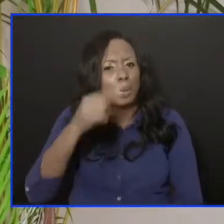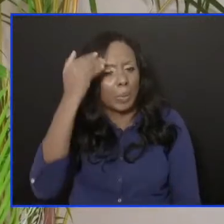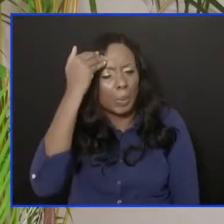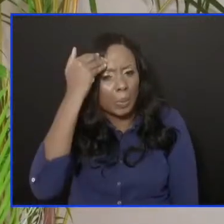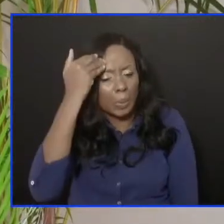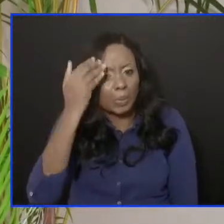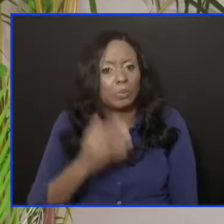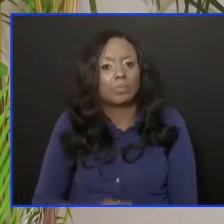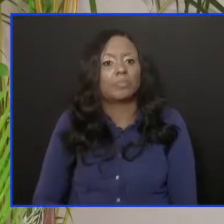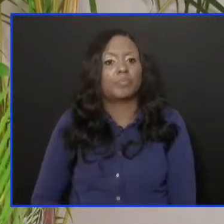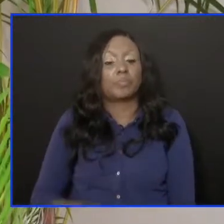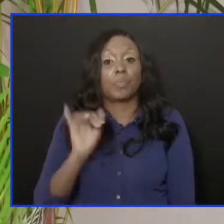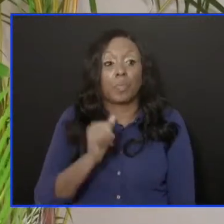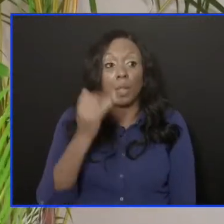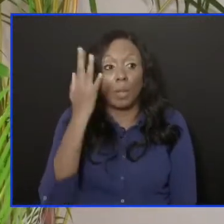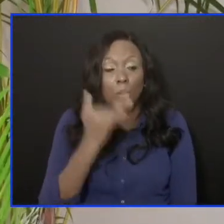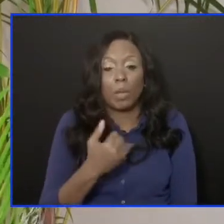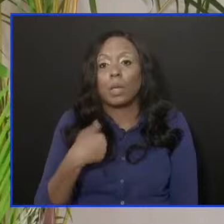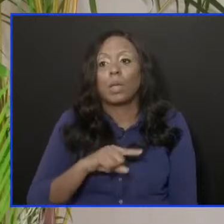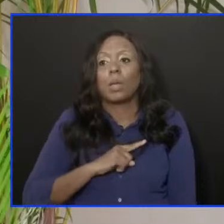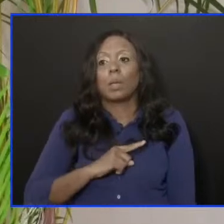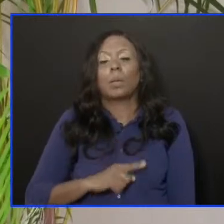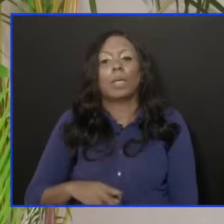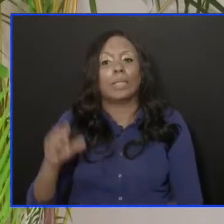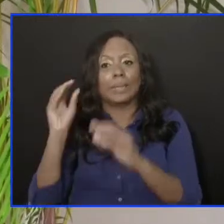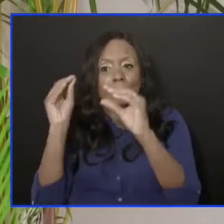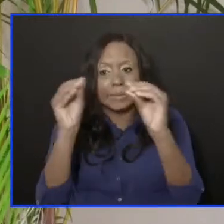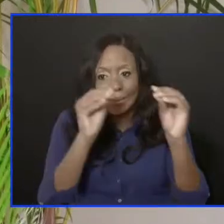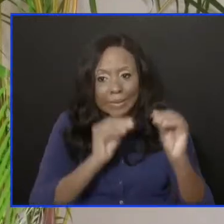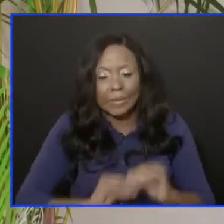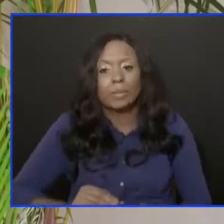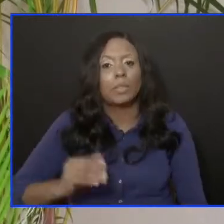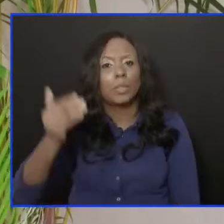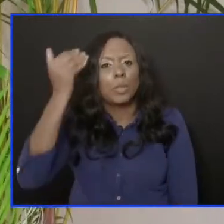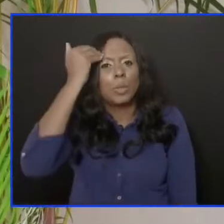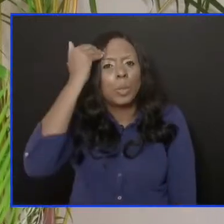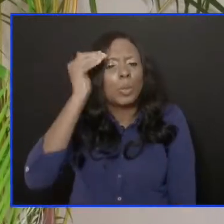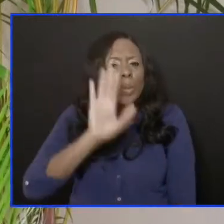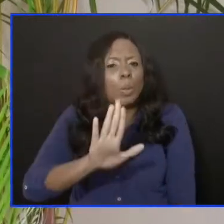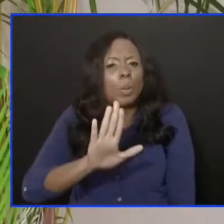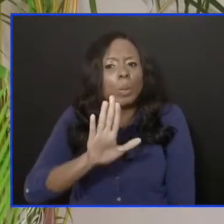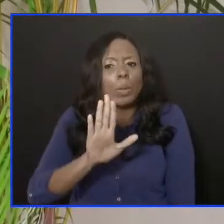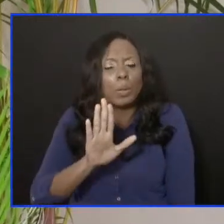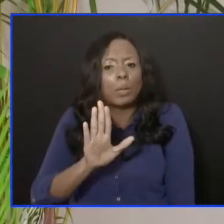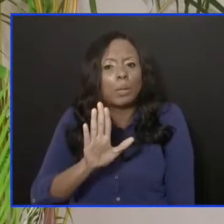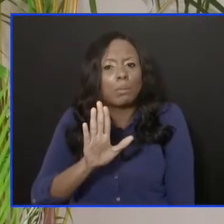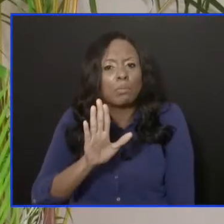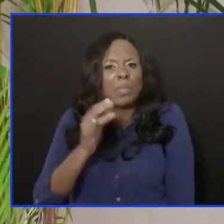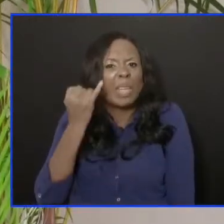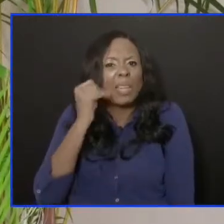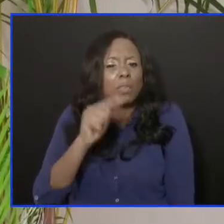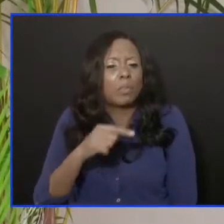our constituents and the public about why knowing your status is so very important.